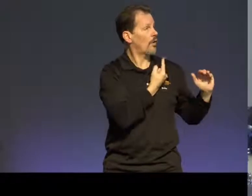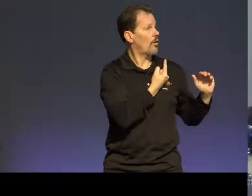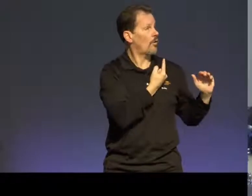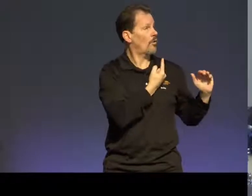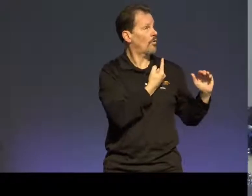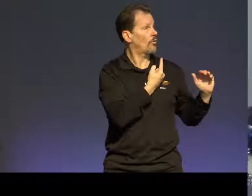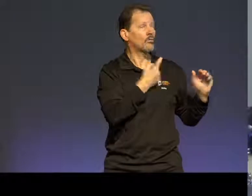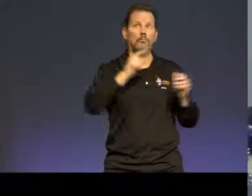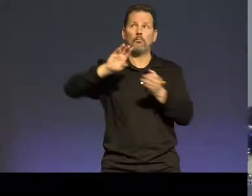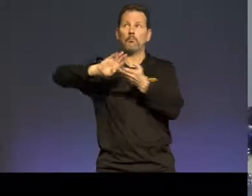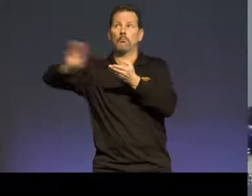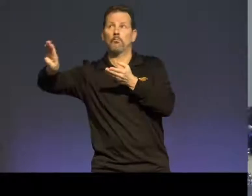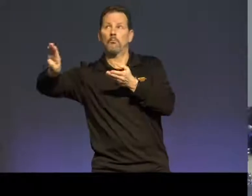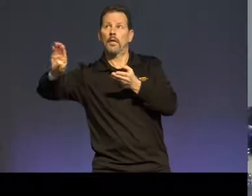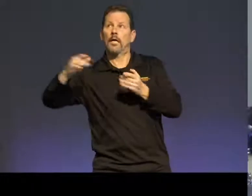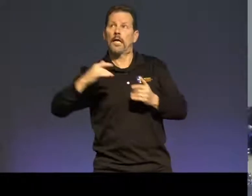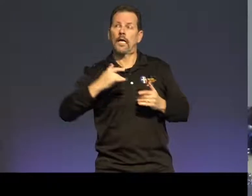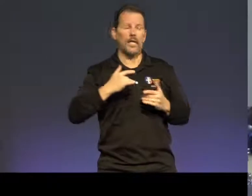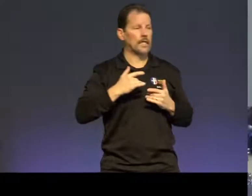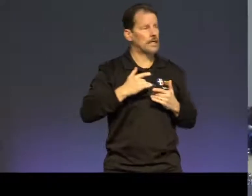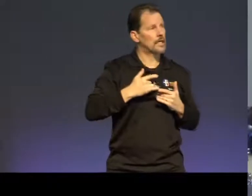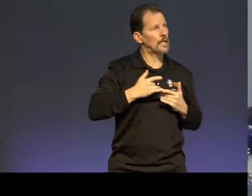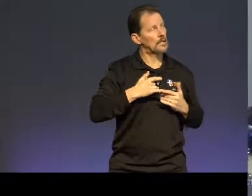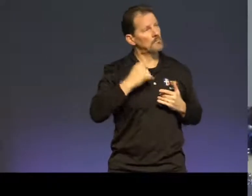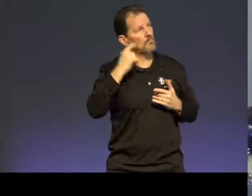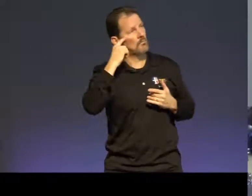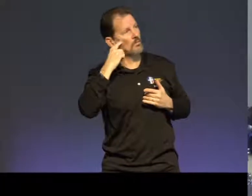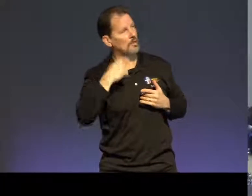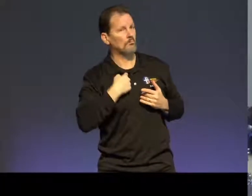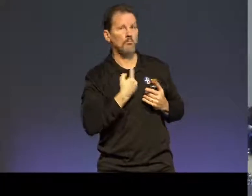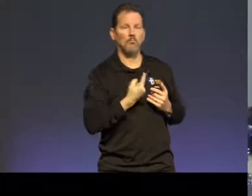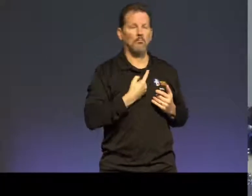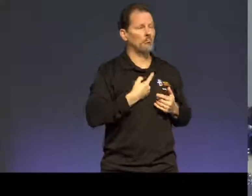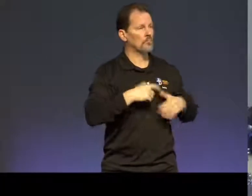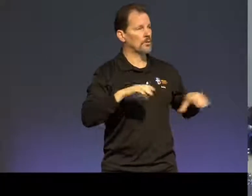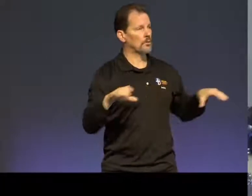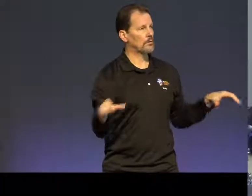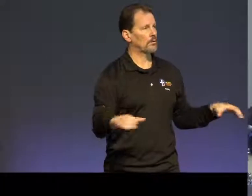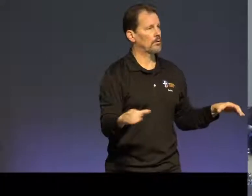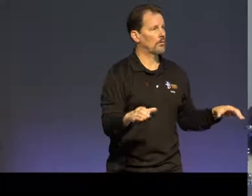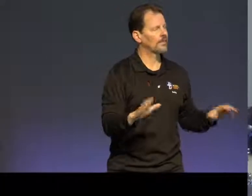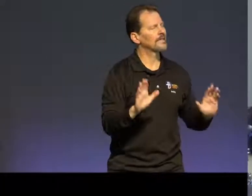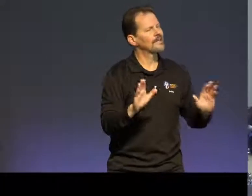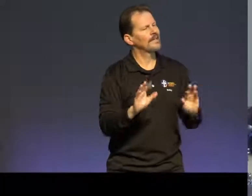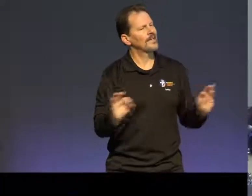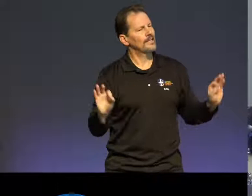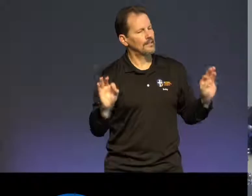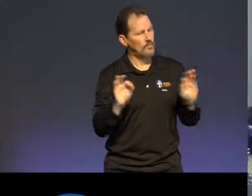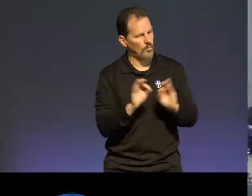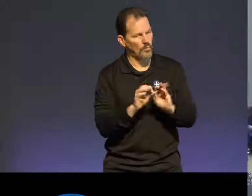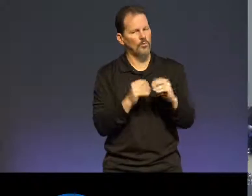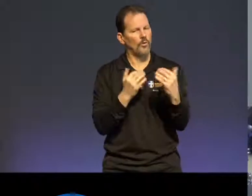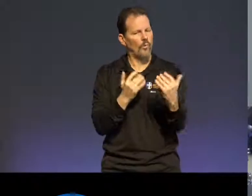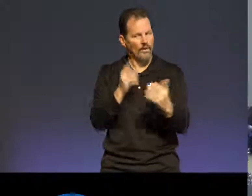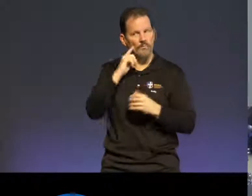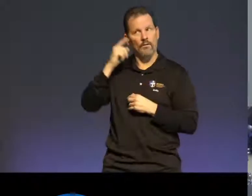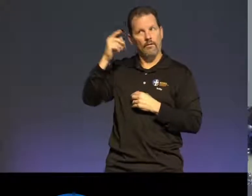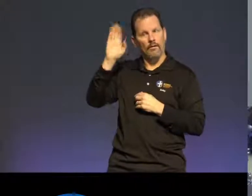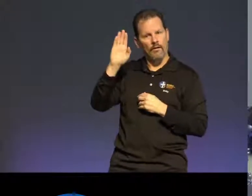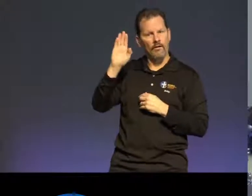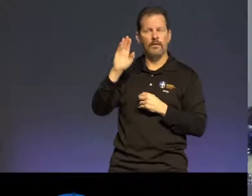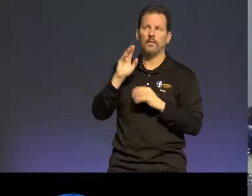doing it on our own because things have tended to work out? And I'm calling on us not to walk ahead of God, but to sit and wait for his presence.